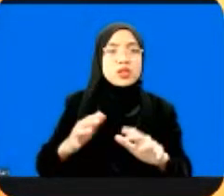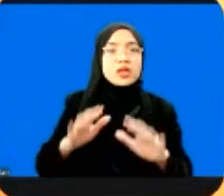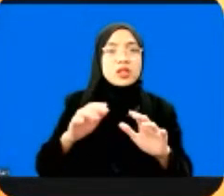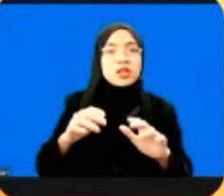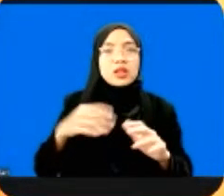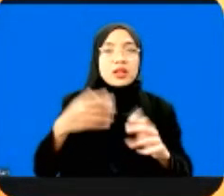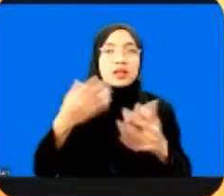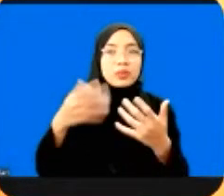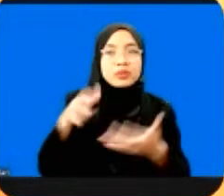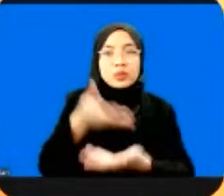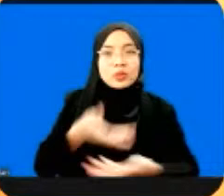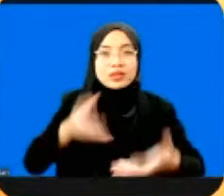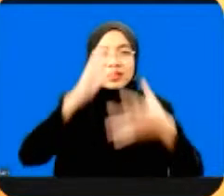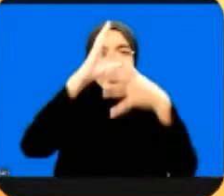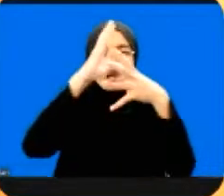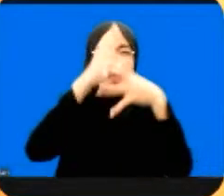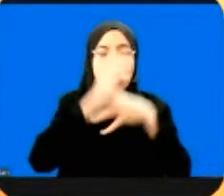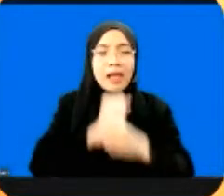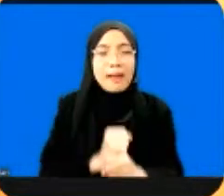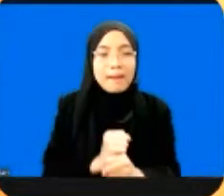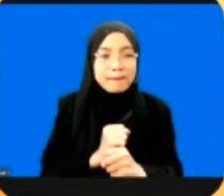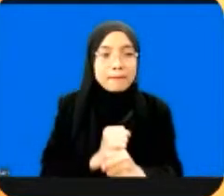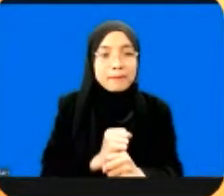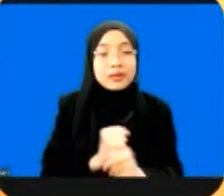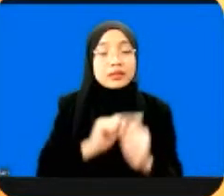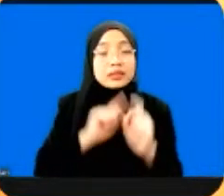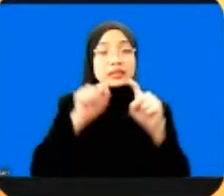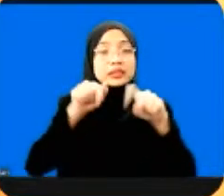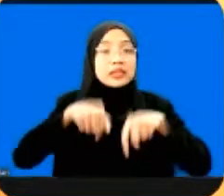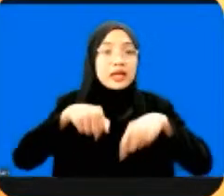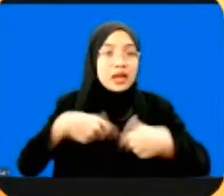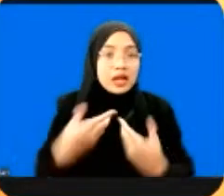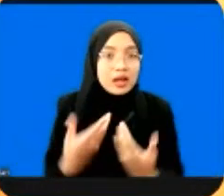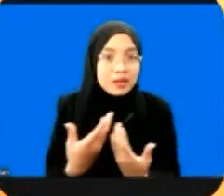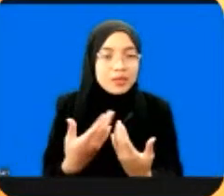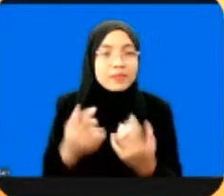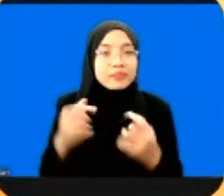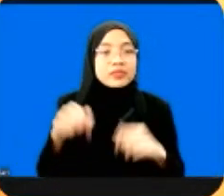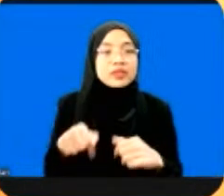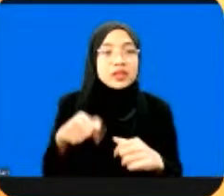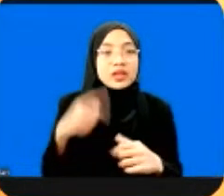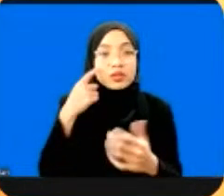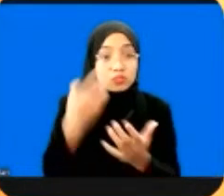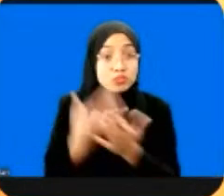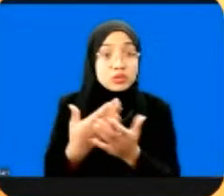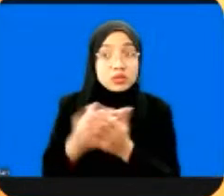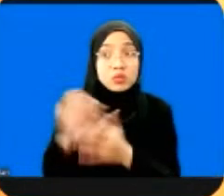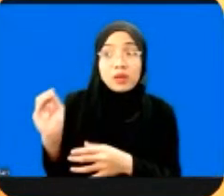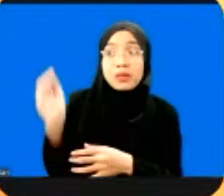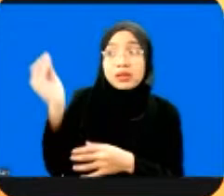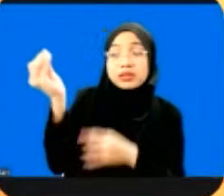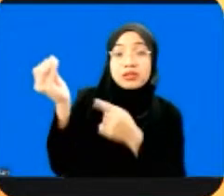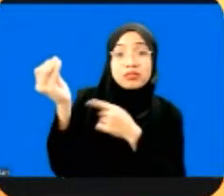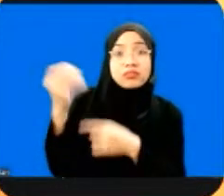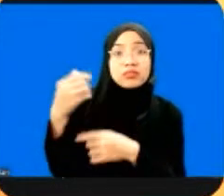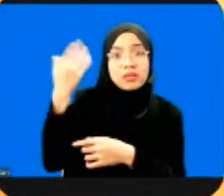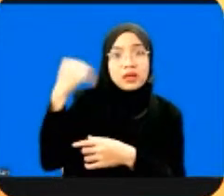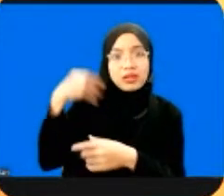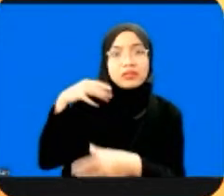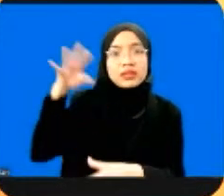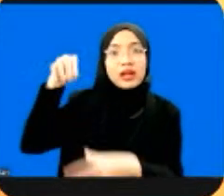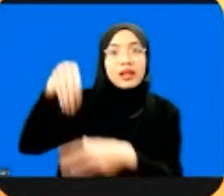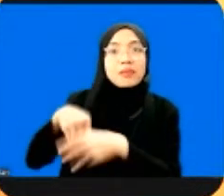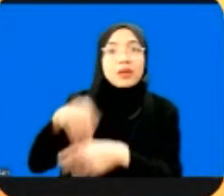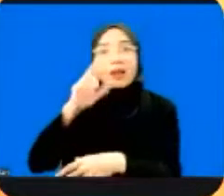former president was involved in. These are the lessons that South Korea learned about the dangers of